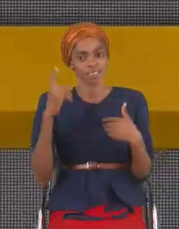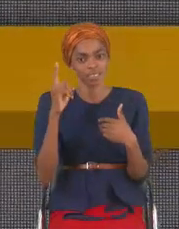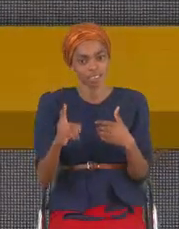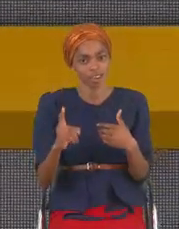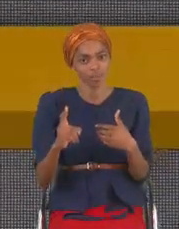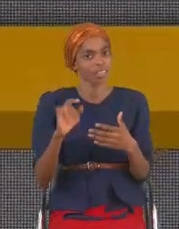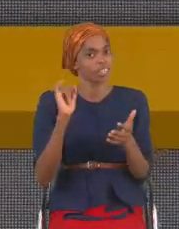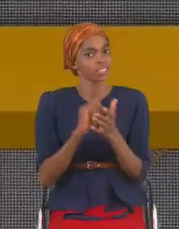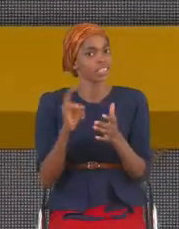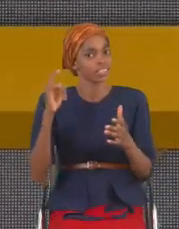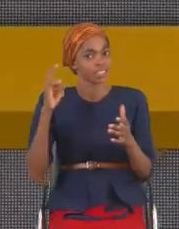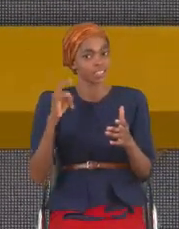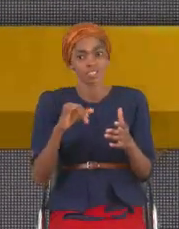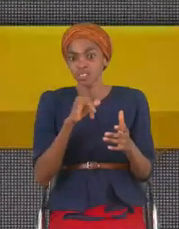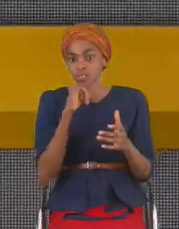that